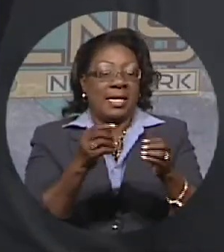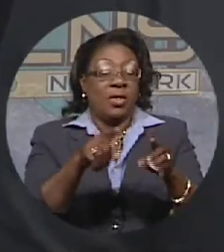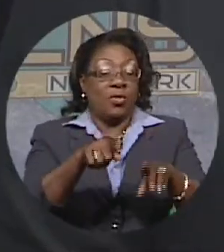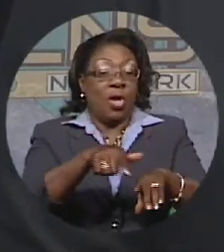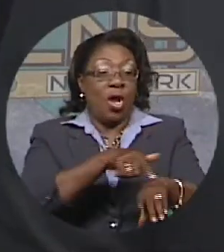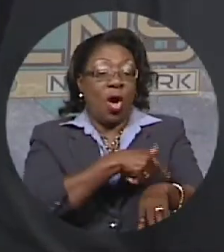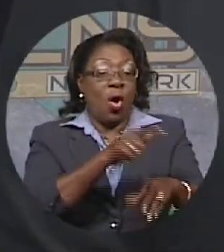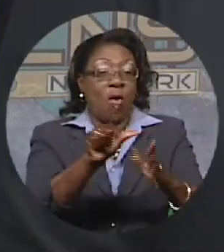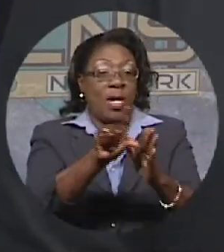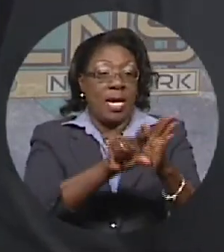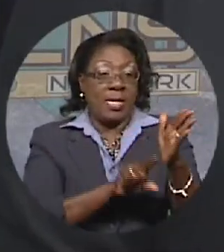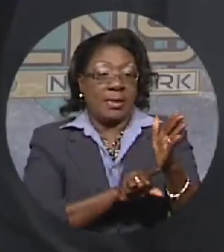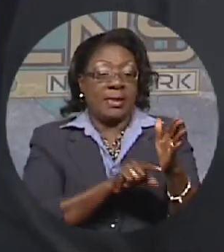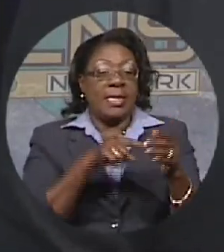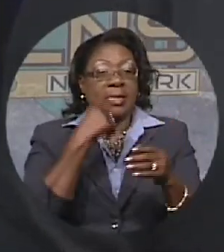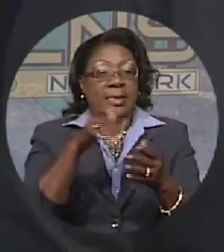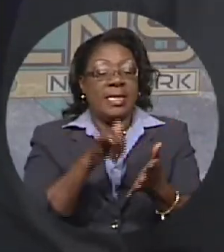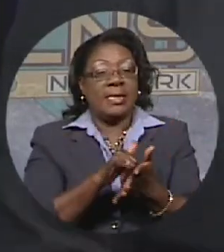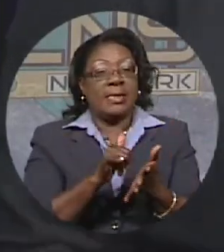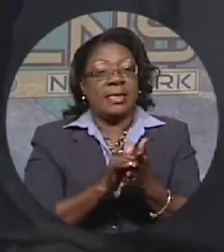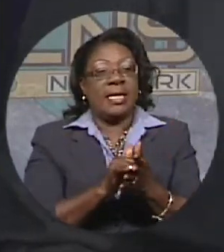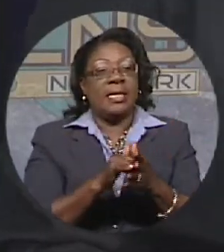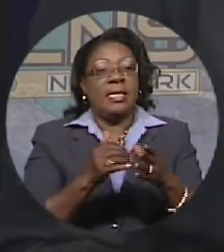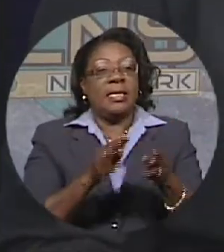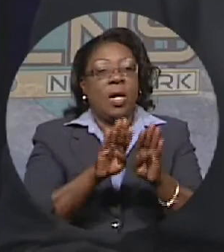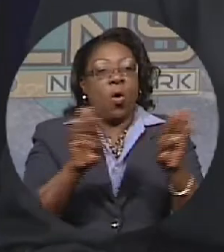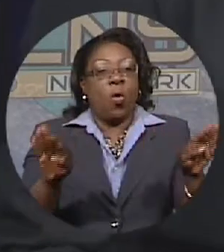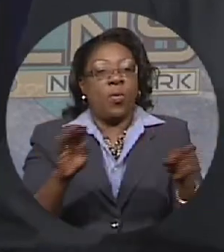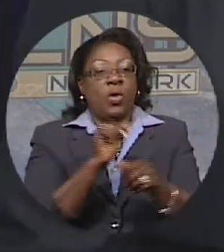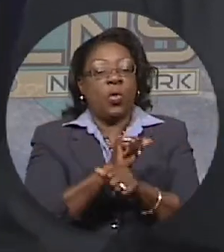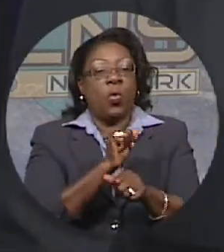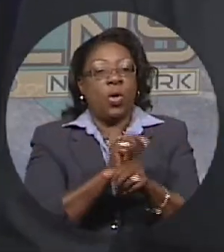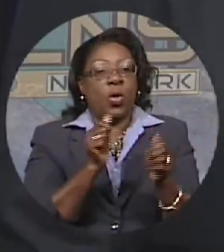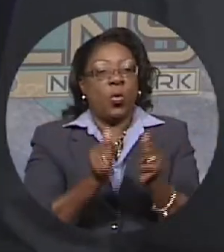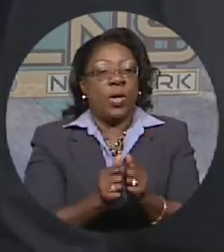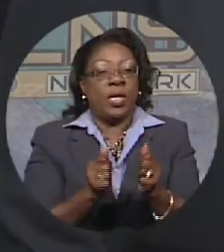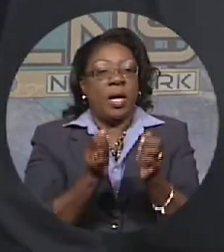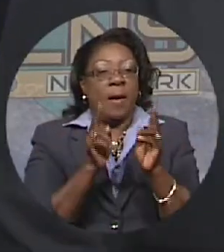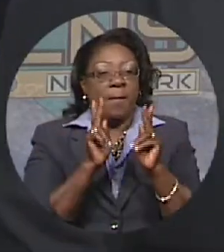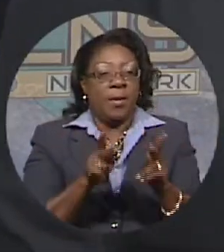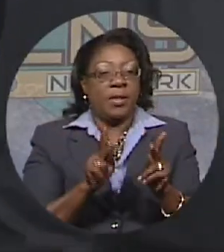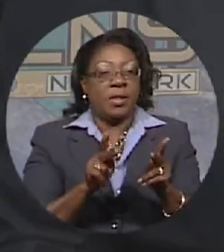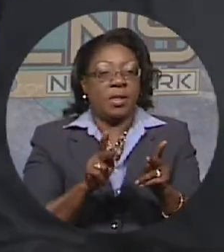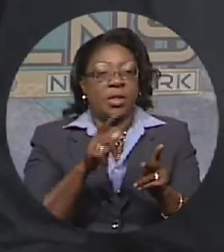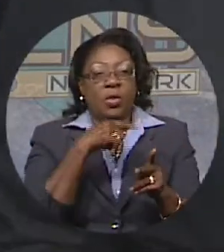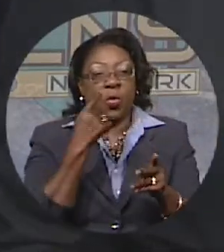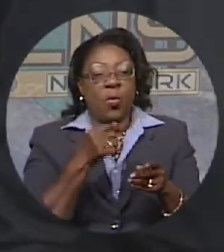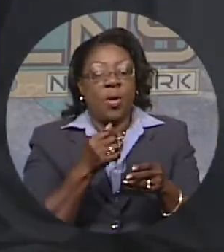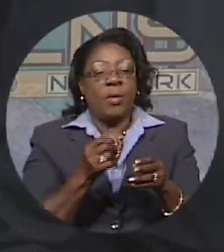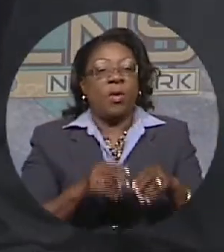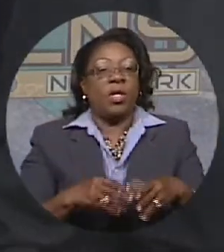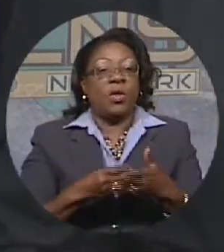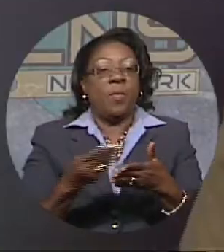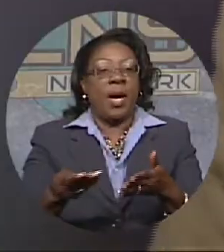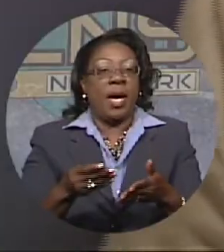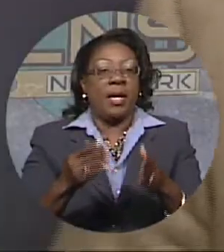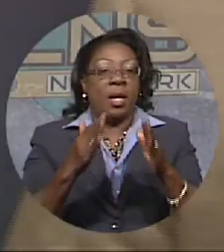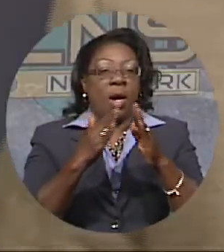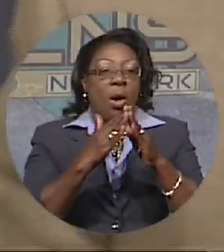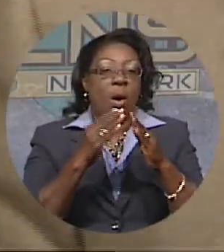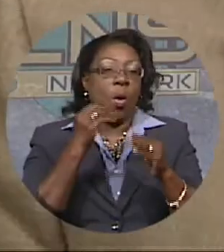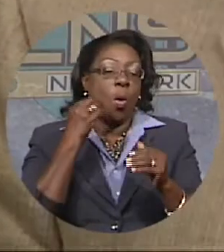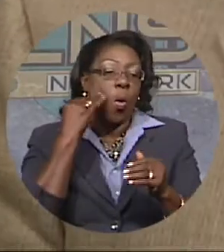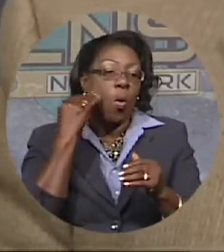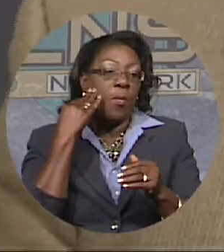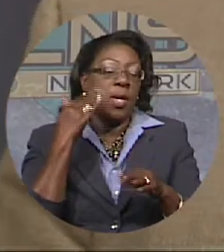chairman says the corporation is also willing and open to work with residents who may want to purchase a home that's already on the market. You treat